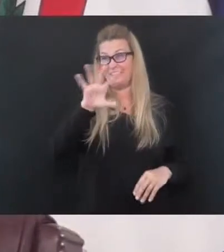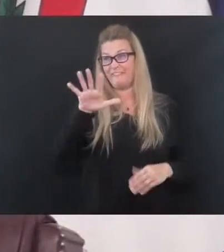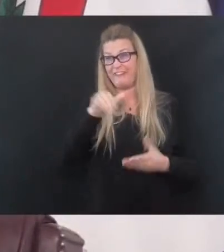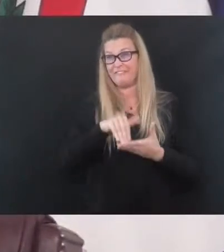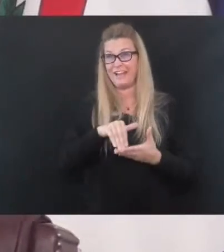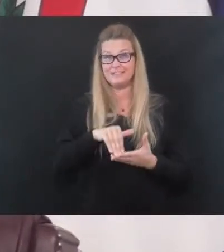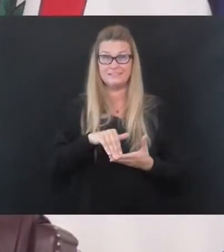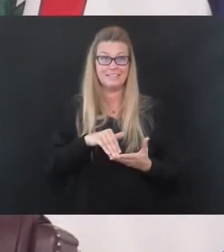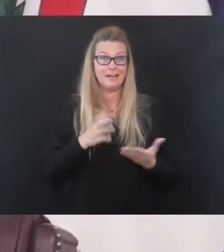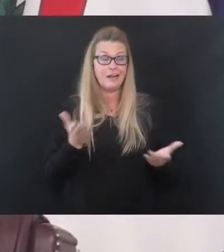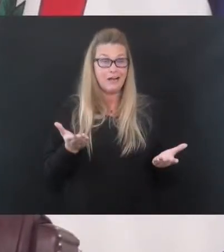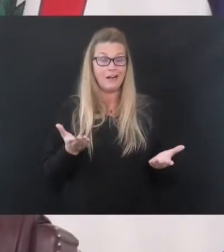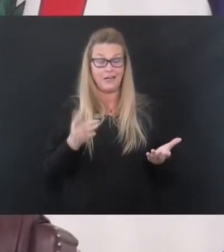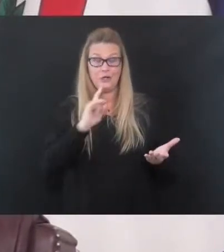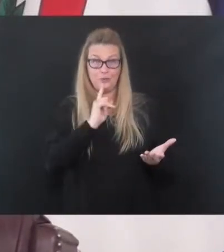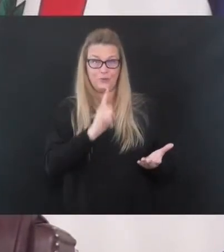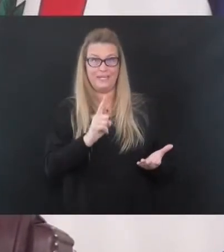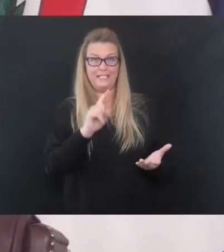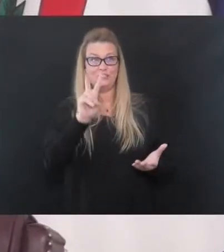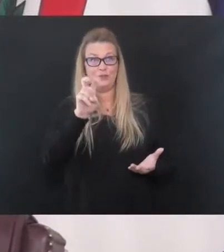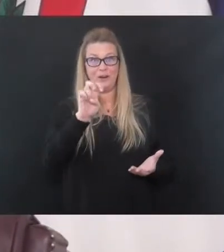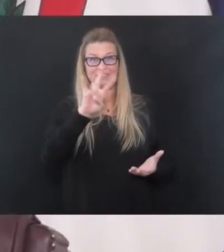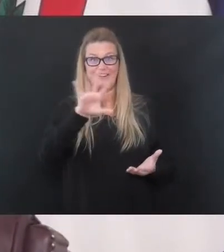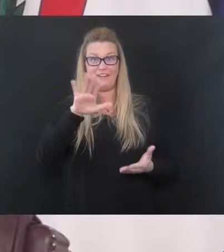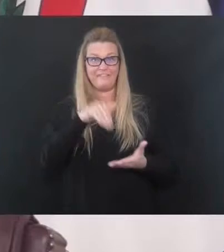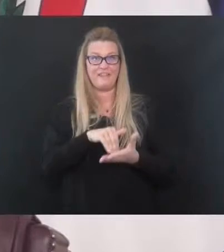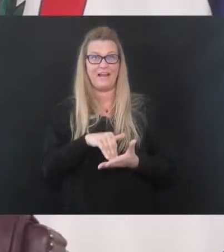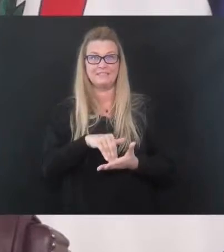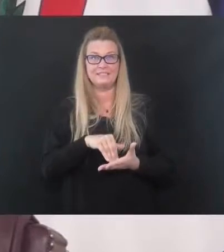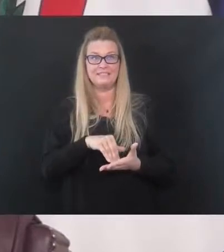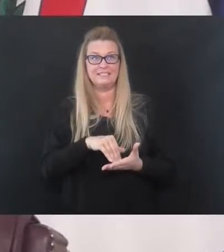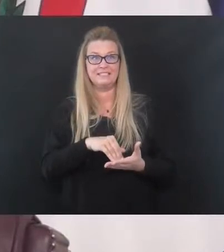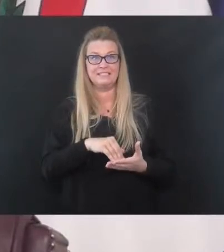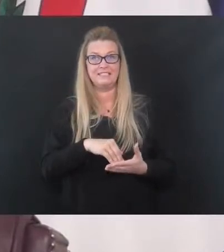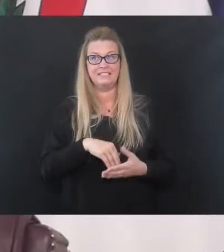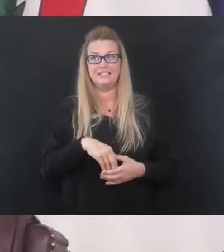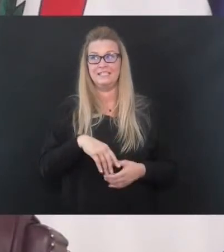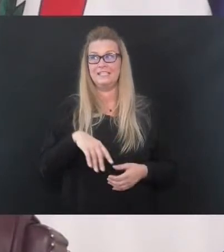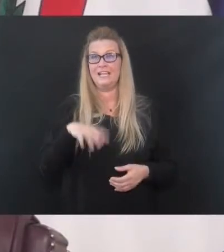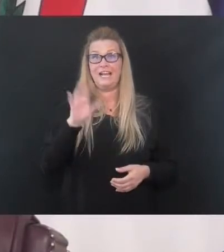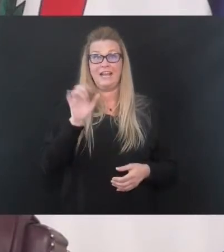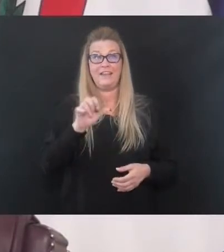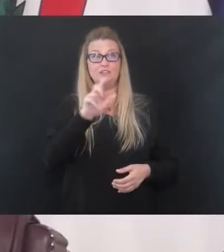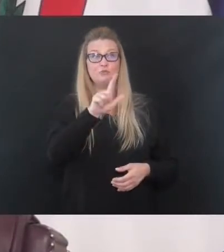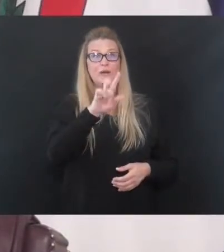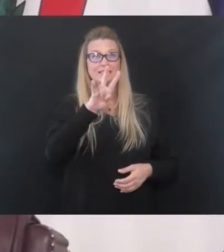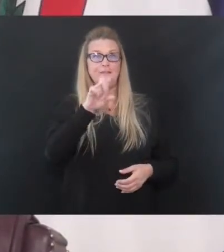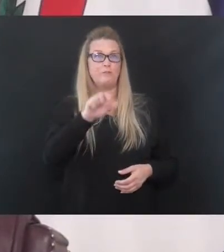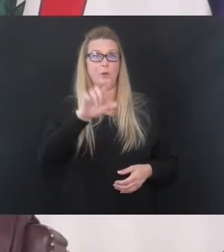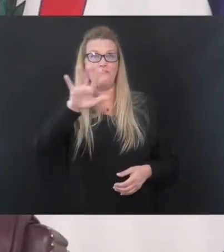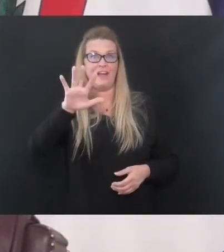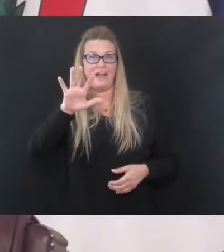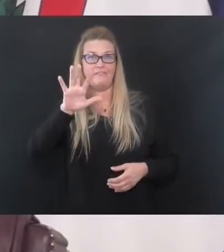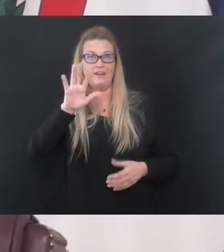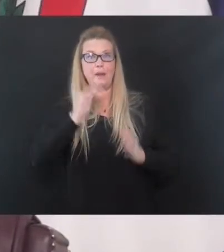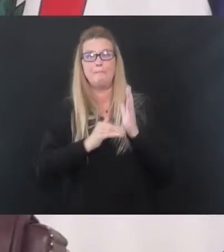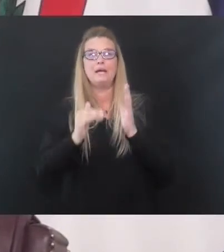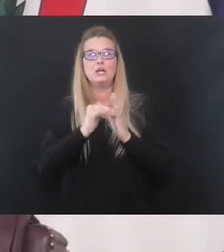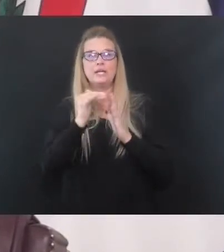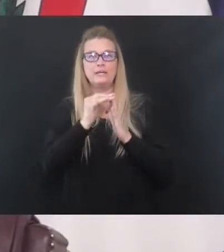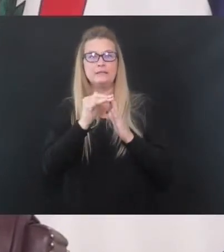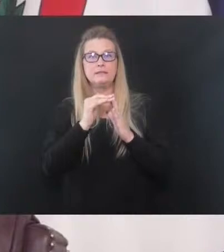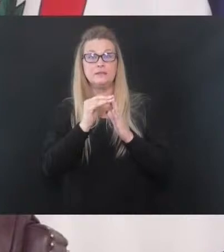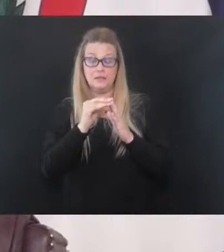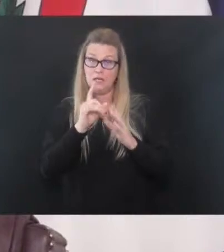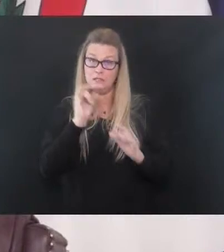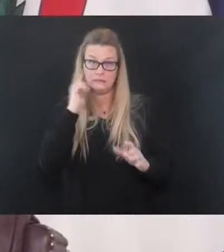275,000, if we were to truly get 275,000, that's $27.5 million. And it sounds like an enormous number,